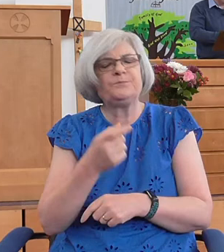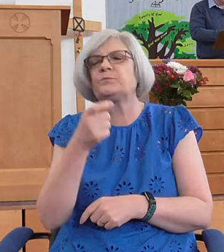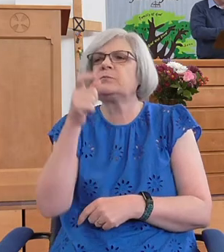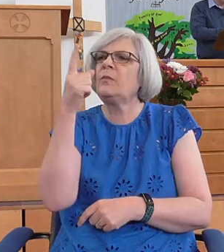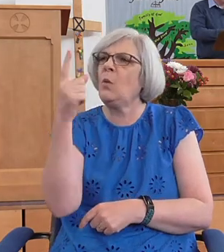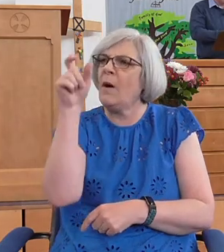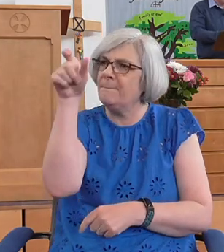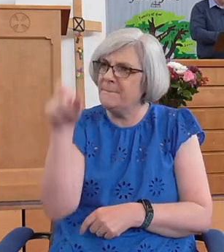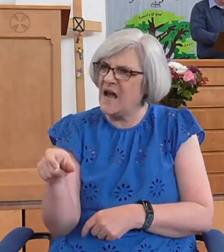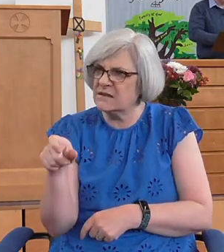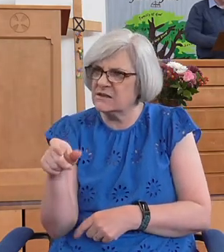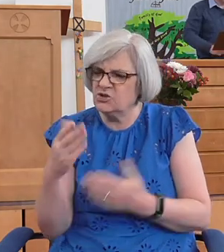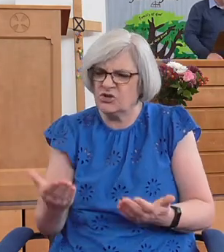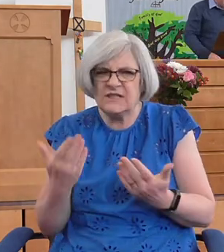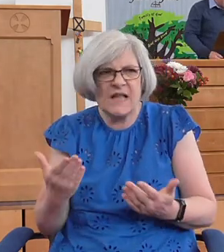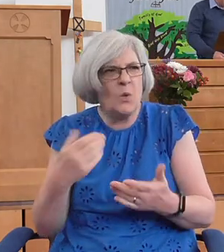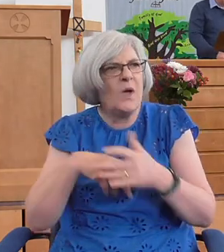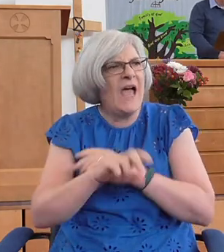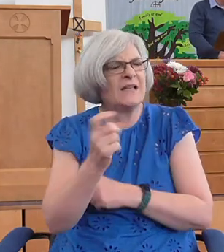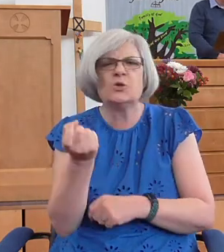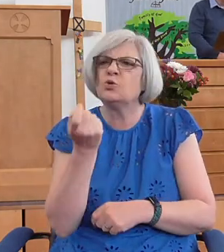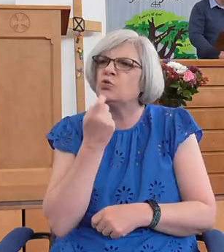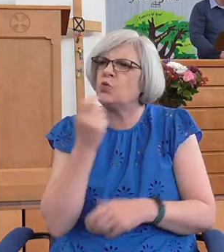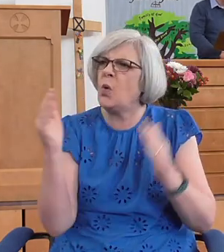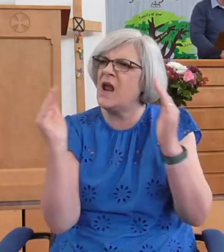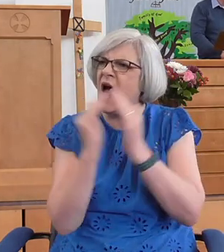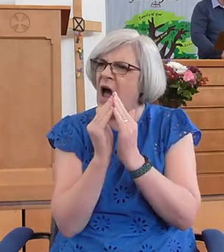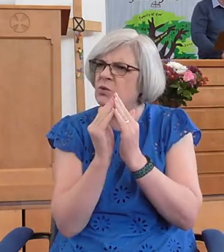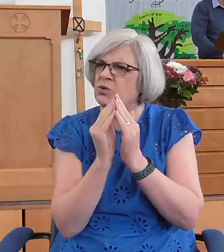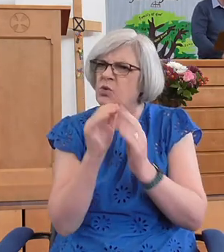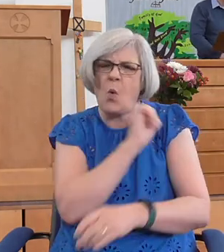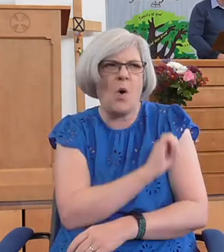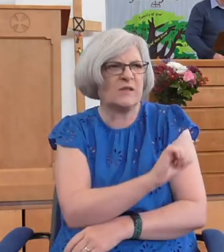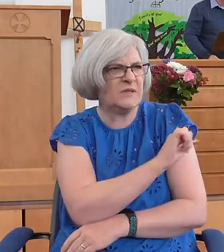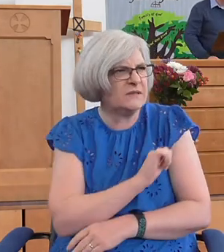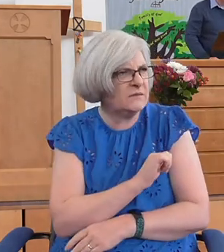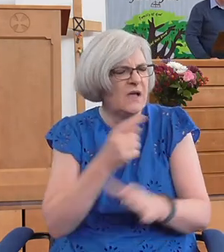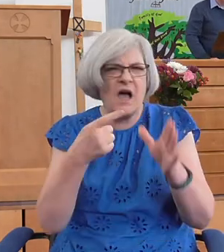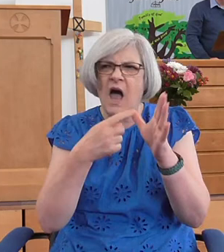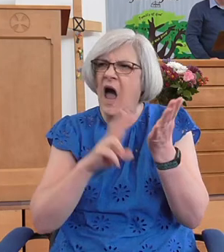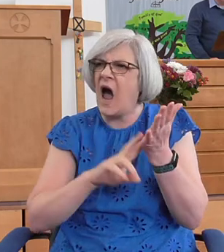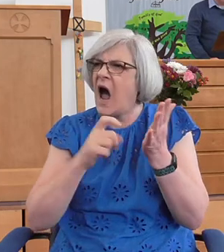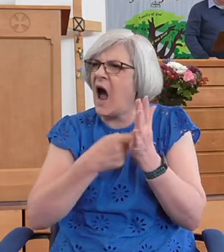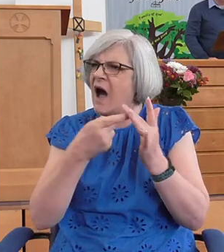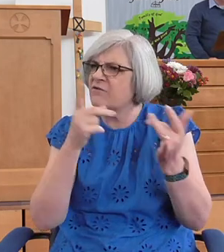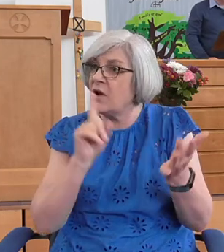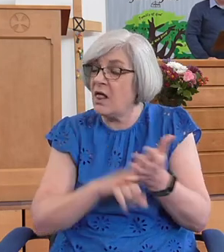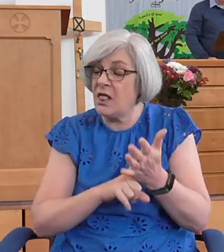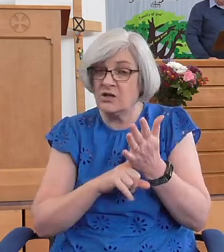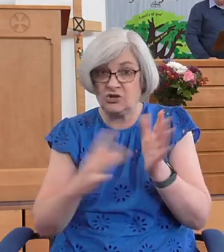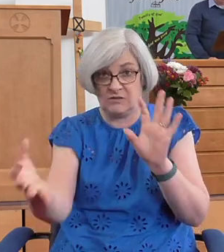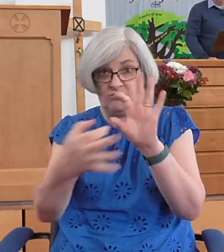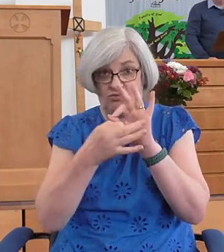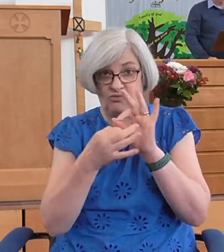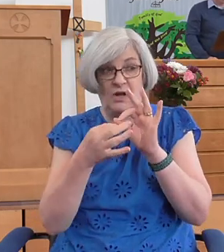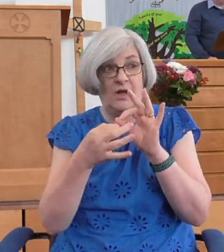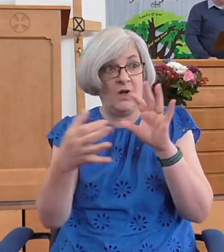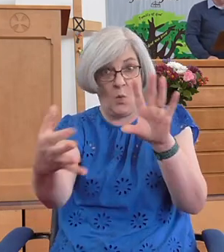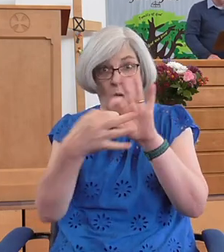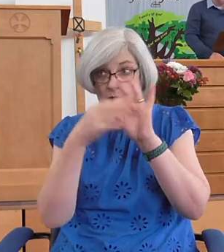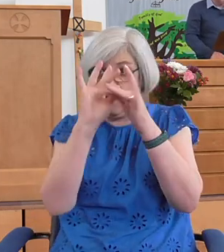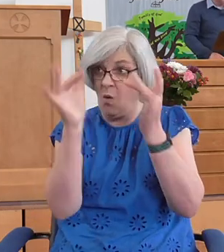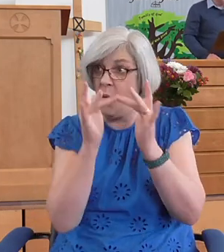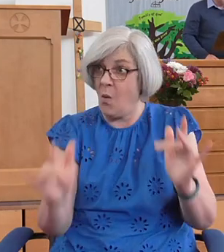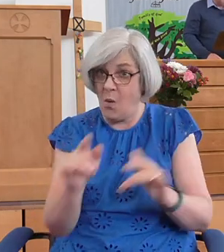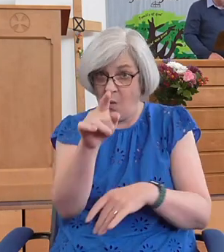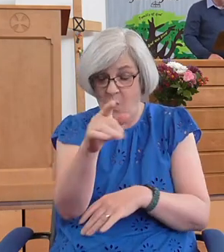Hospital. I'm assured that Avril Anderson is going to be tuning in. I don't know if it's live or whether